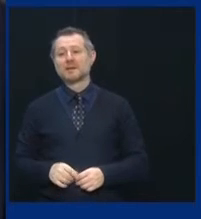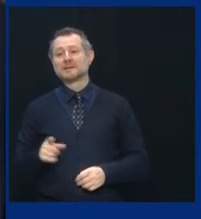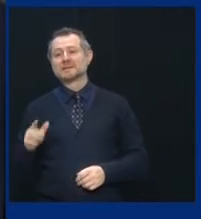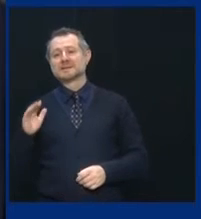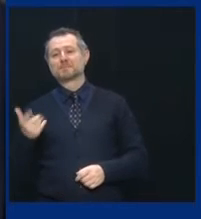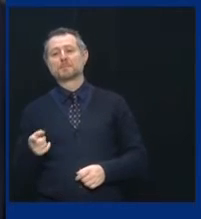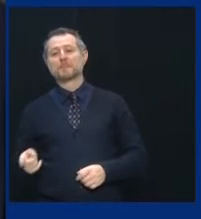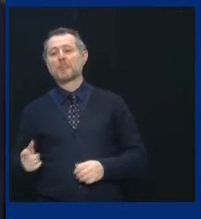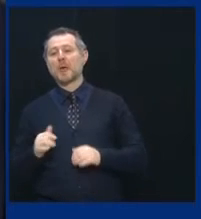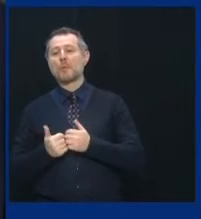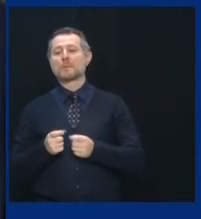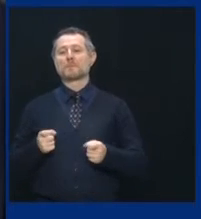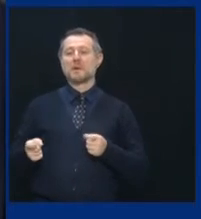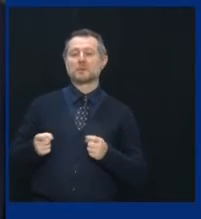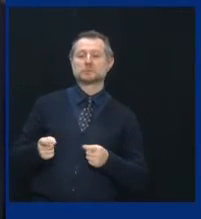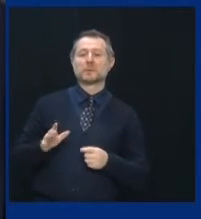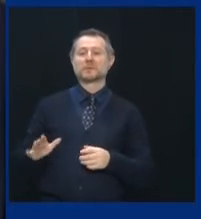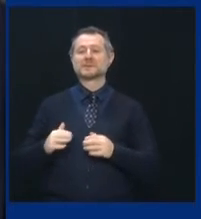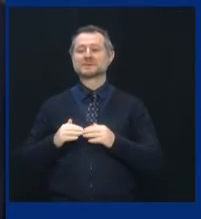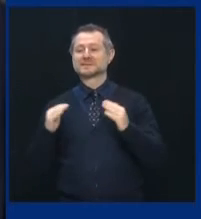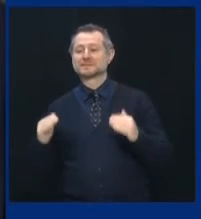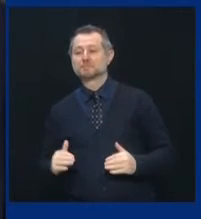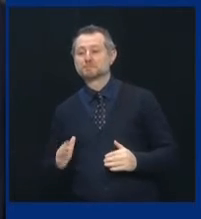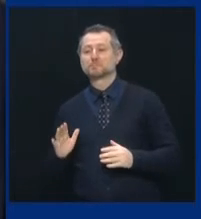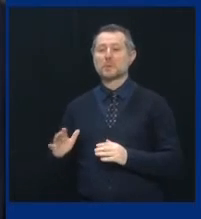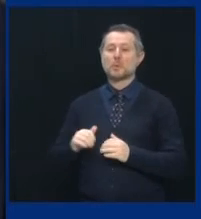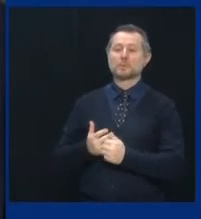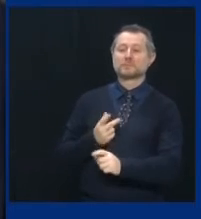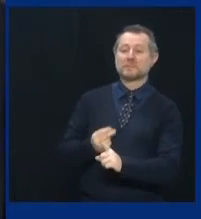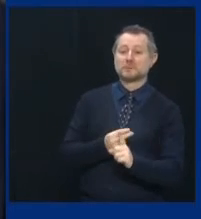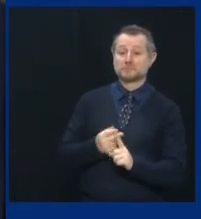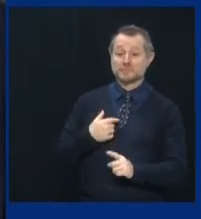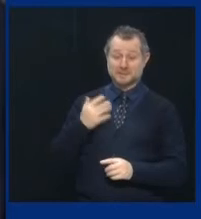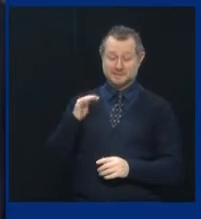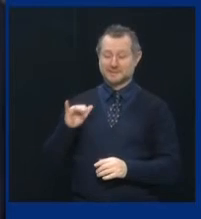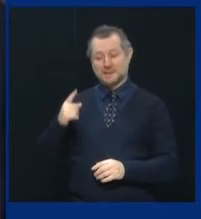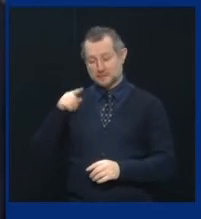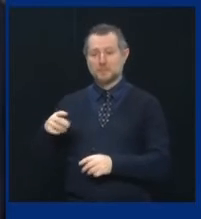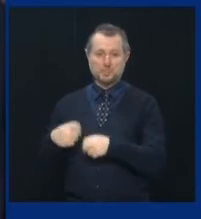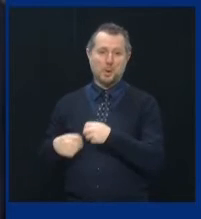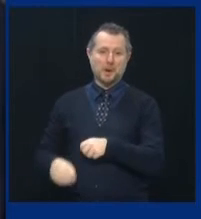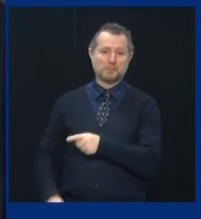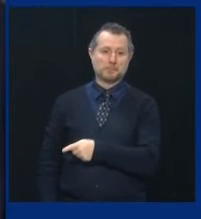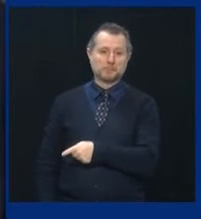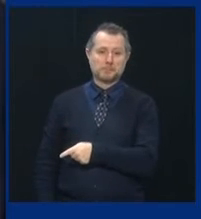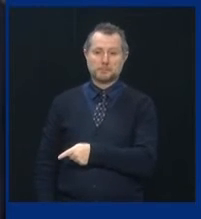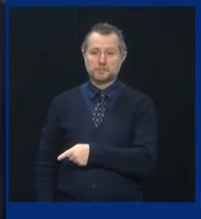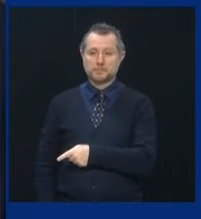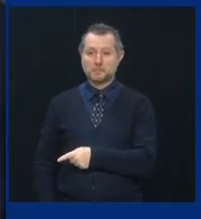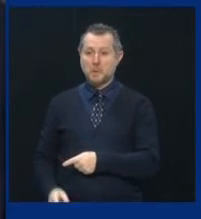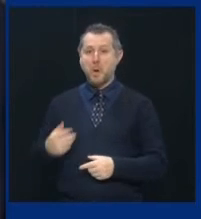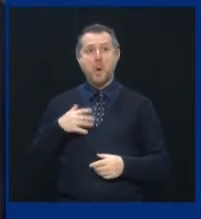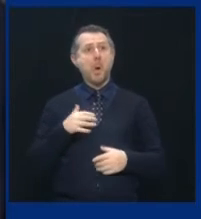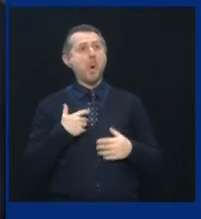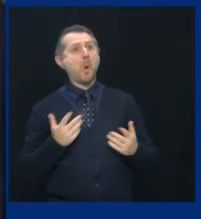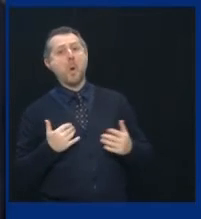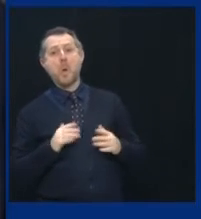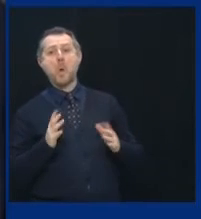bureaucracy and their own administration within their own bureaucracy. Now, they'll say to me, it's only been 3